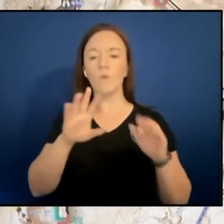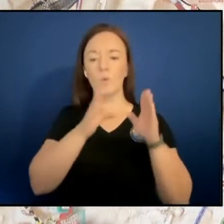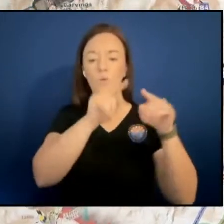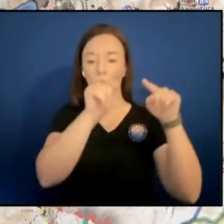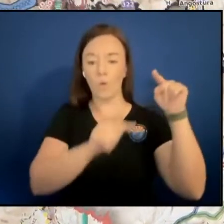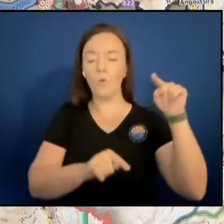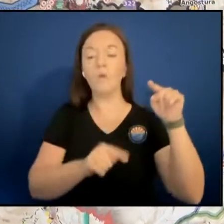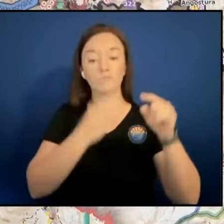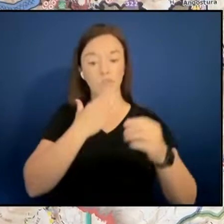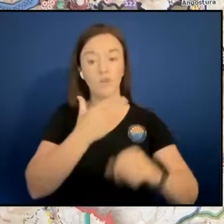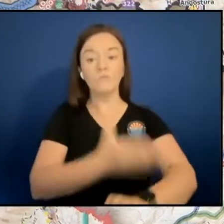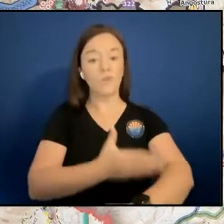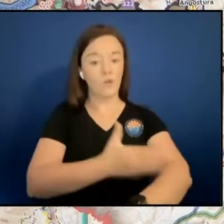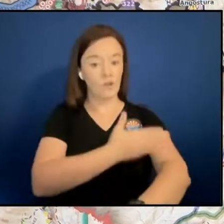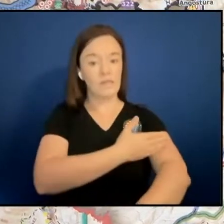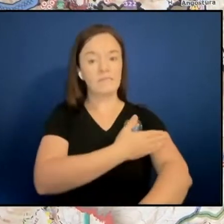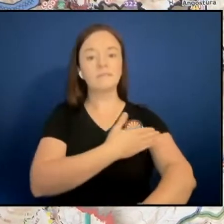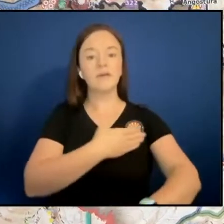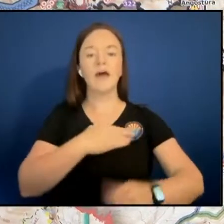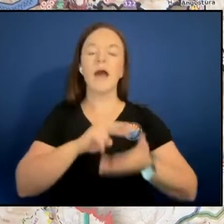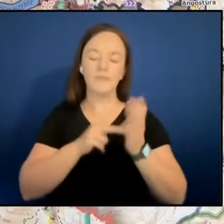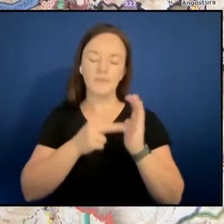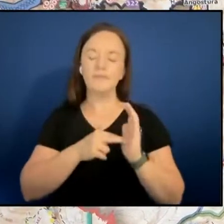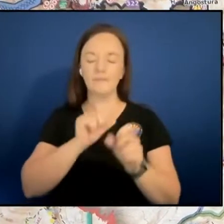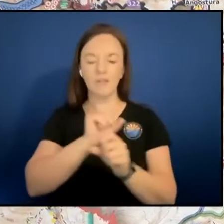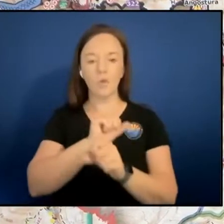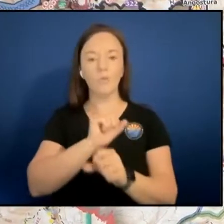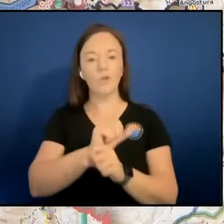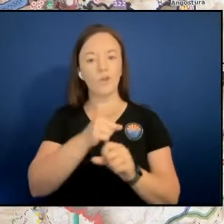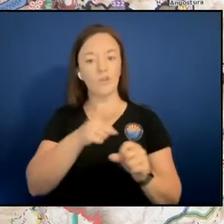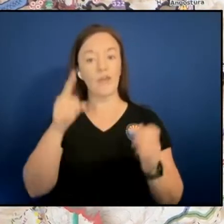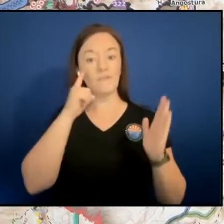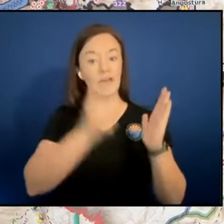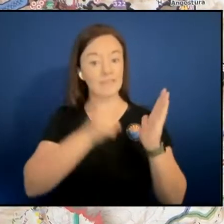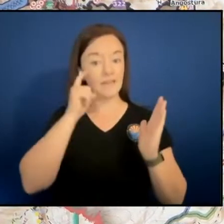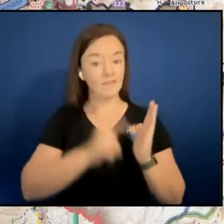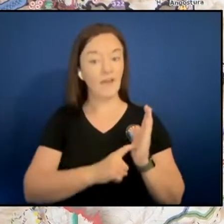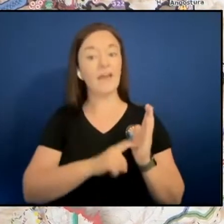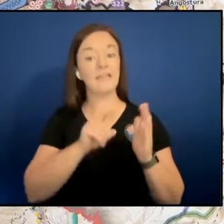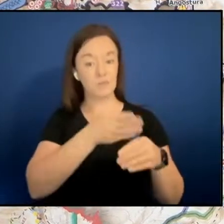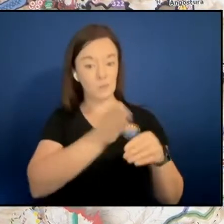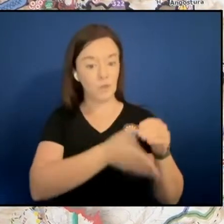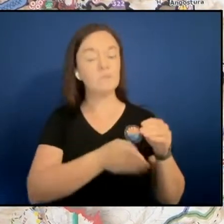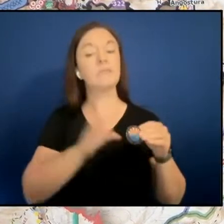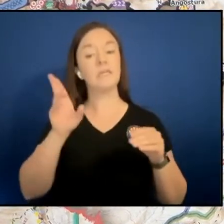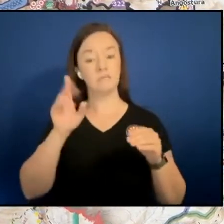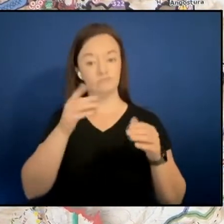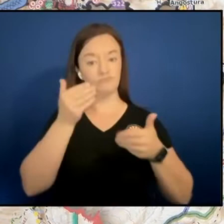if I say good progress, I mean the work that they have identified is being completed as they move north.